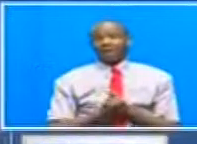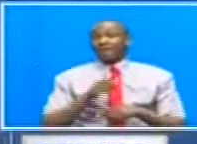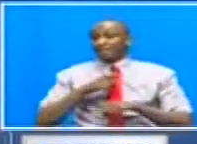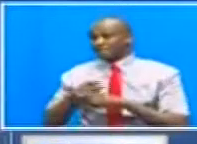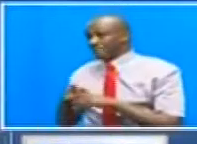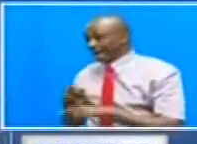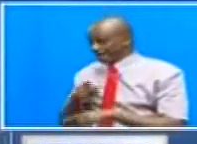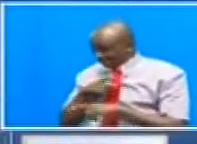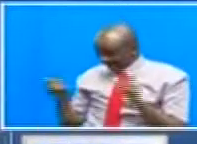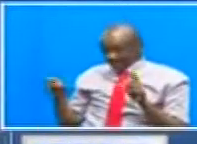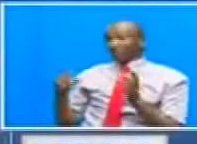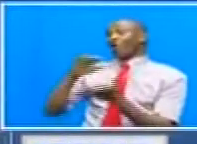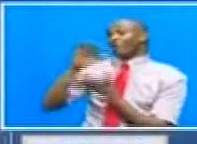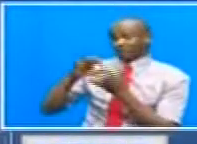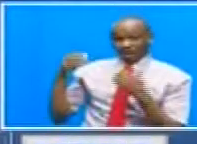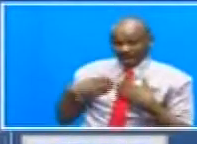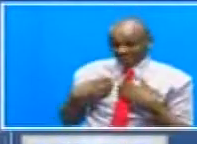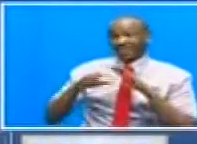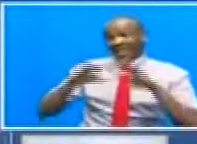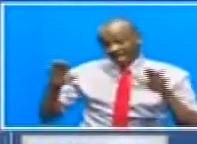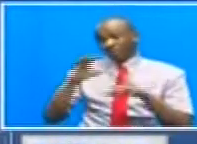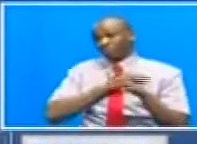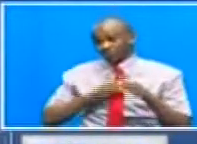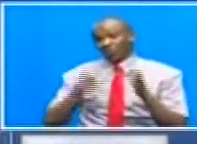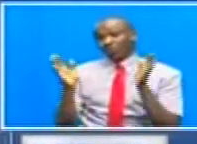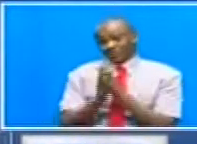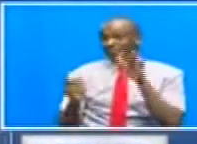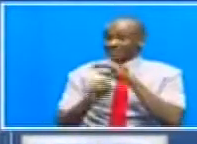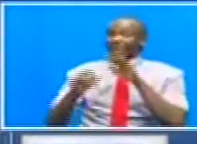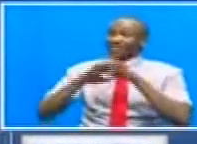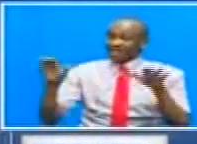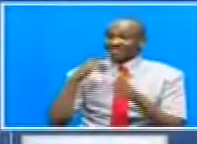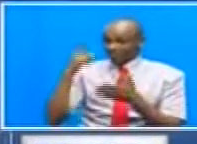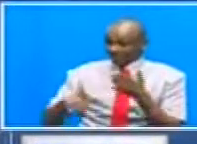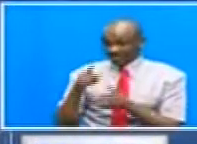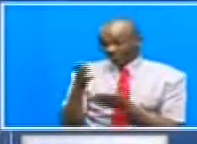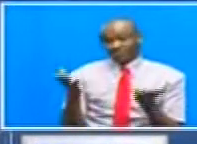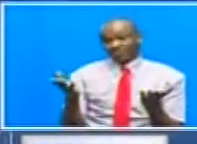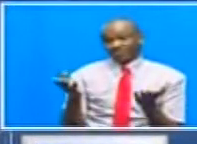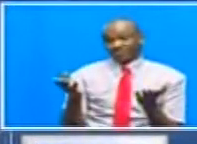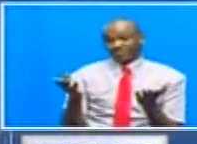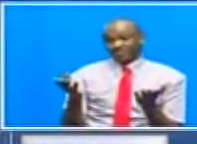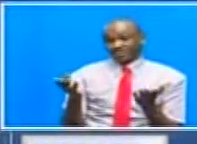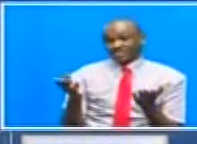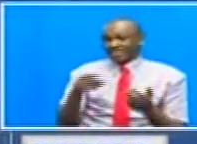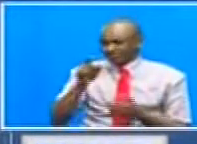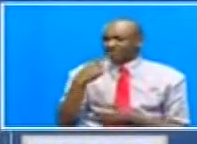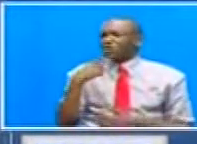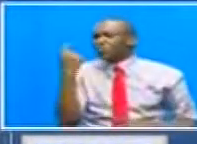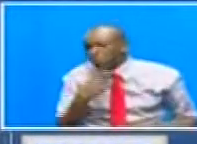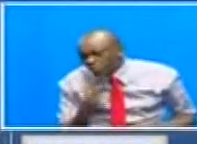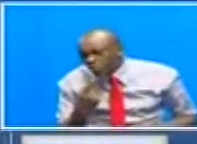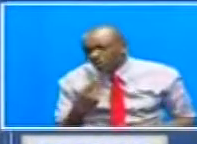confusion still remains between the National Lands Commission and the Ministry of Lands and Urban Housing with respect to who exactly